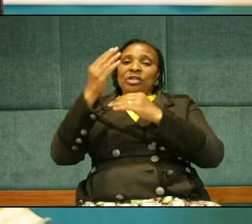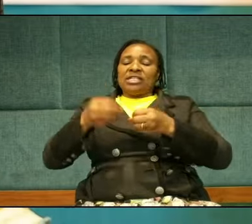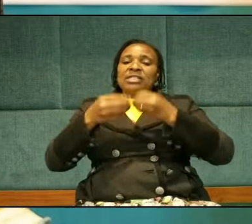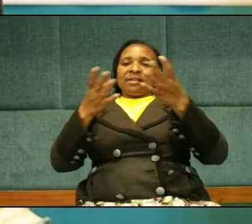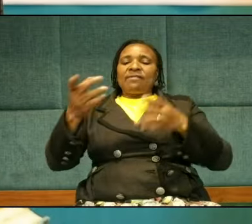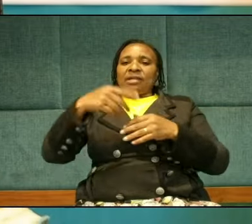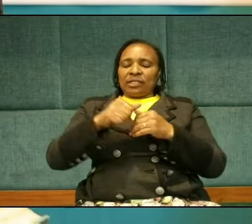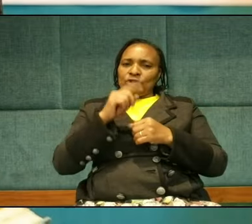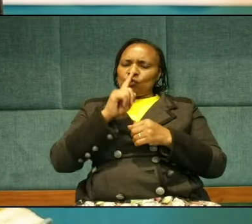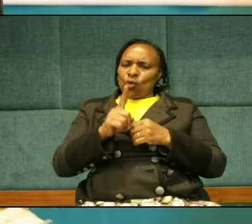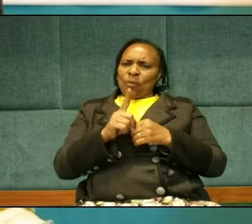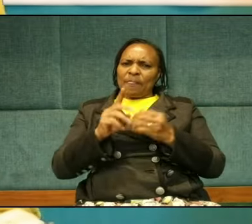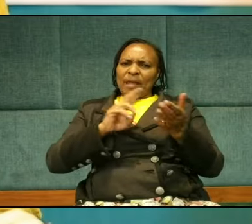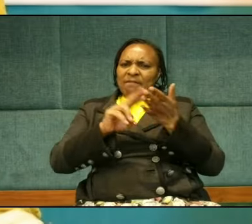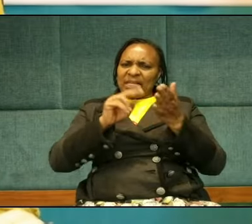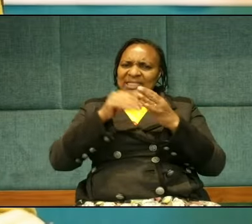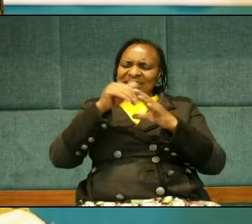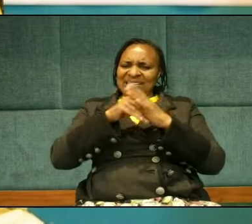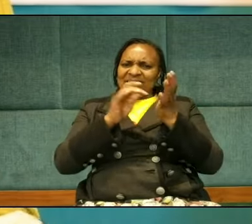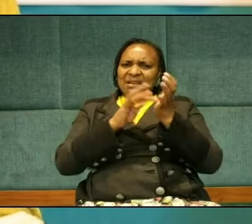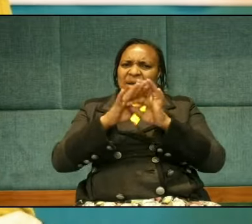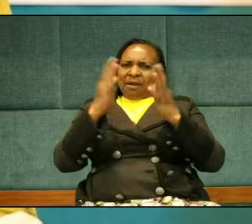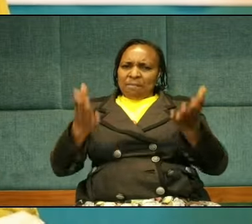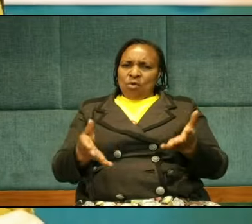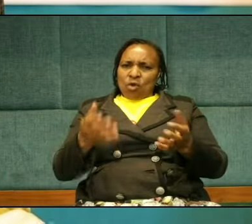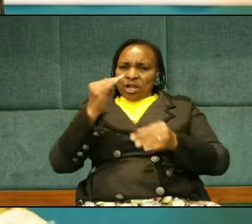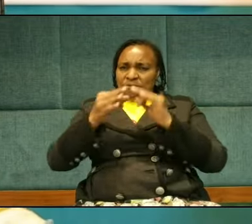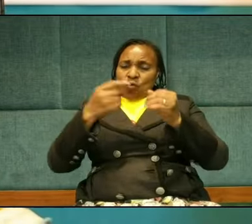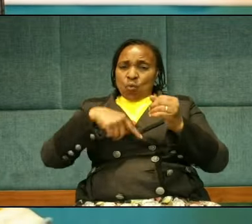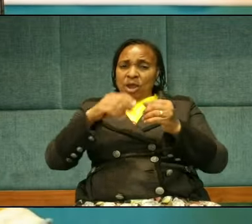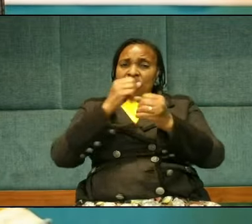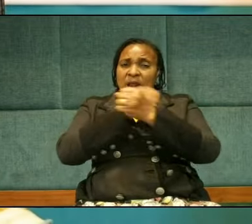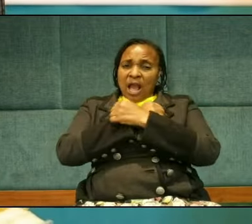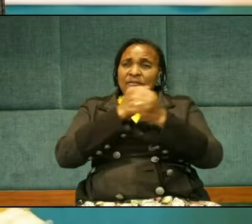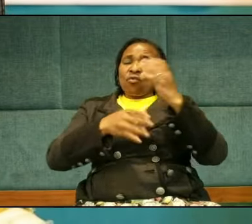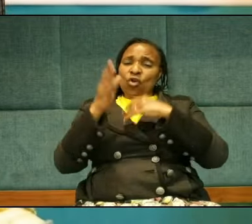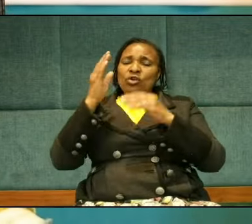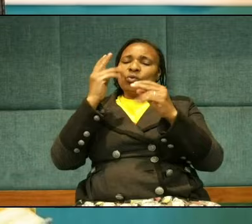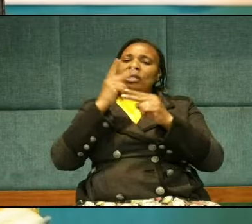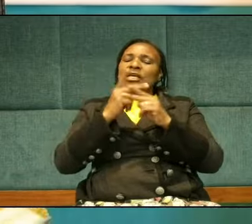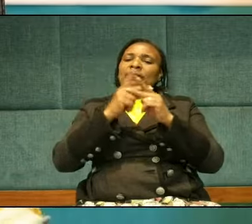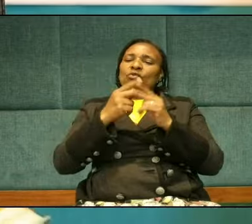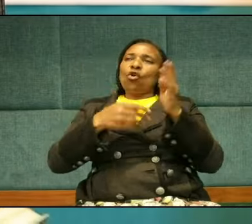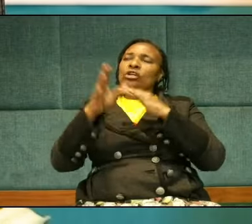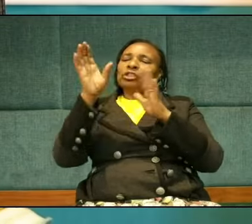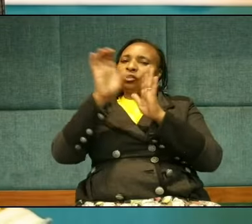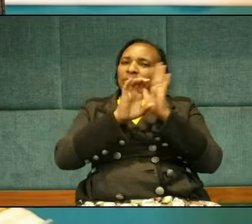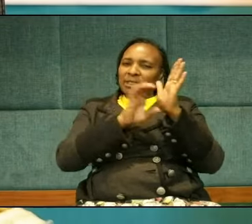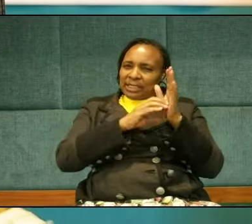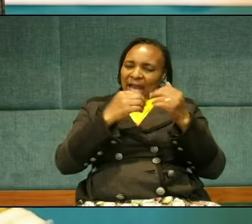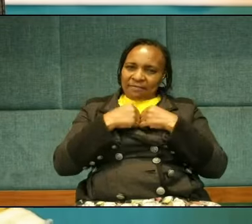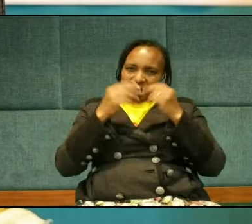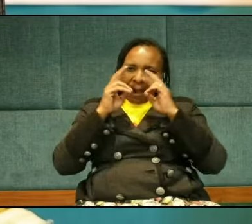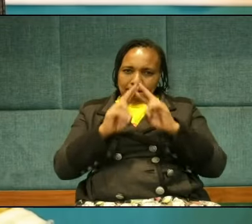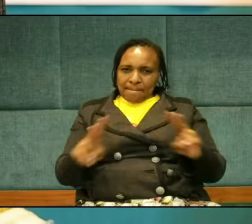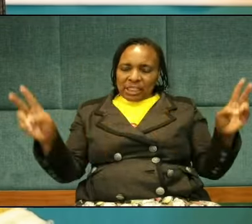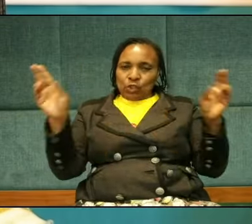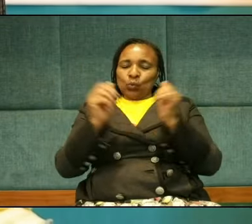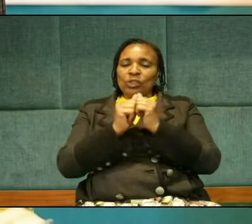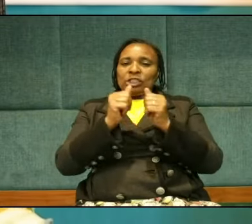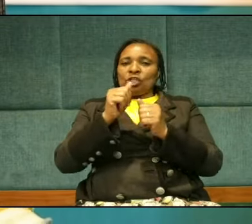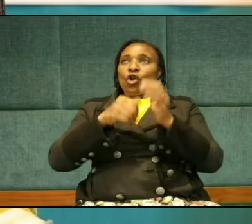So there's a verse in the Bible that says, if we love God, we will keep his commandments. Now, having harmony with God's